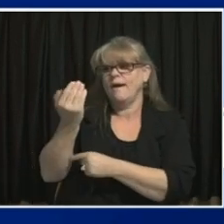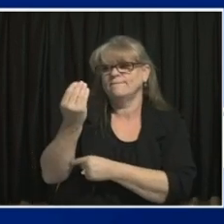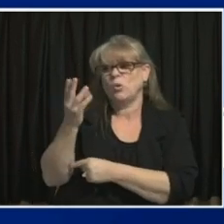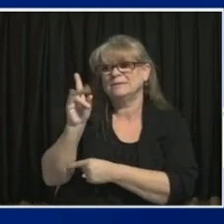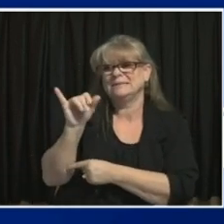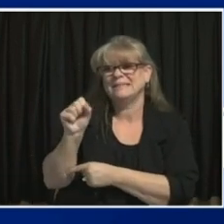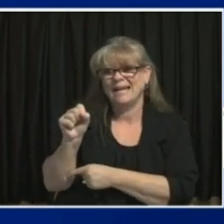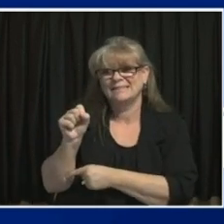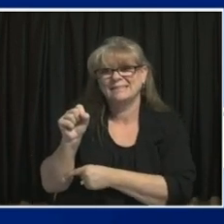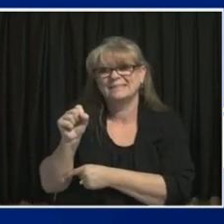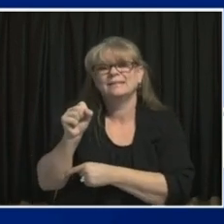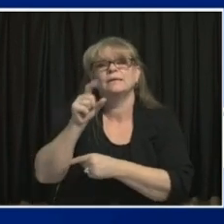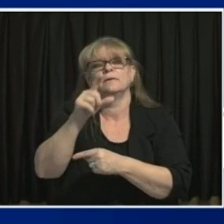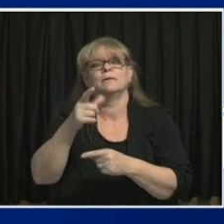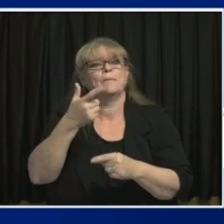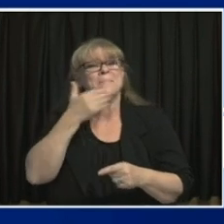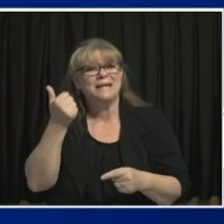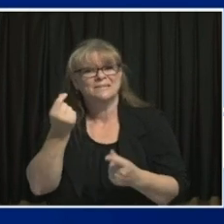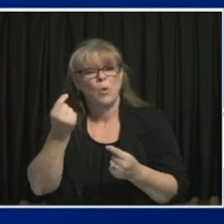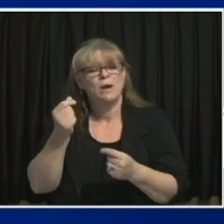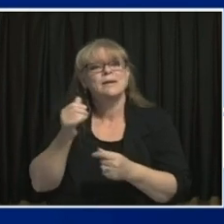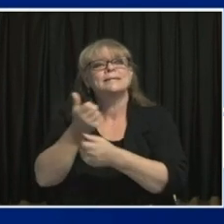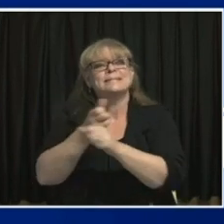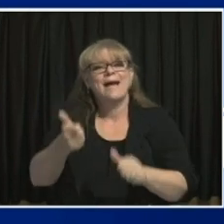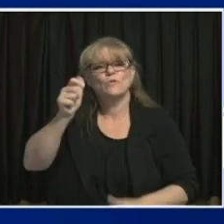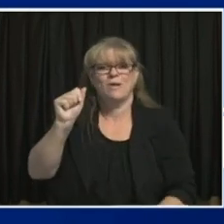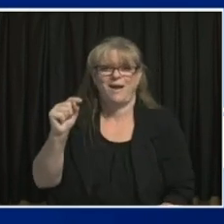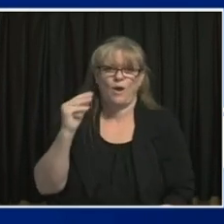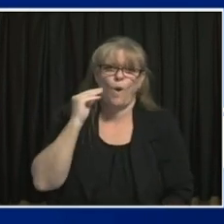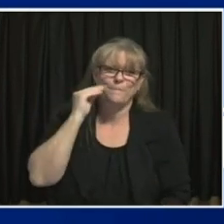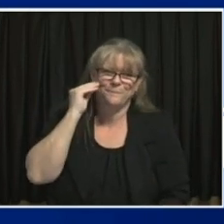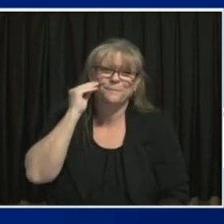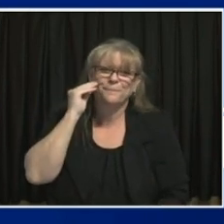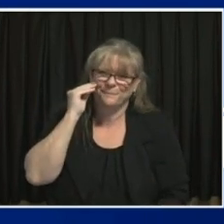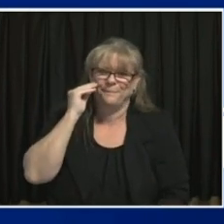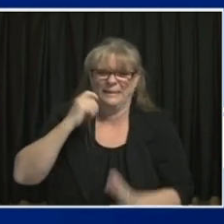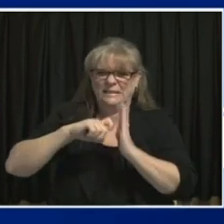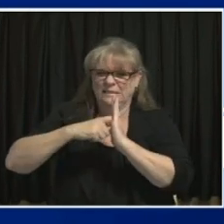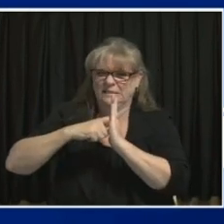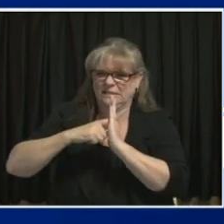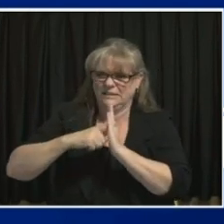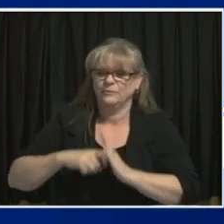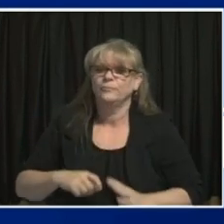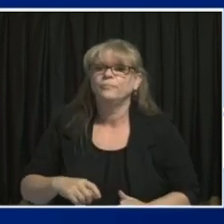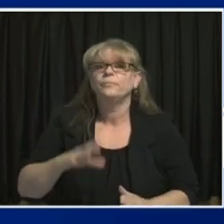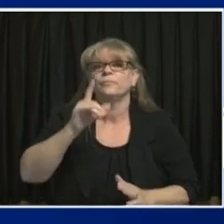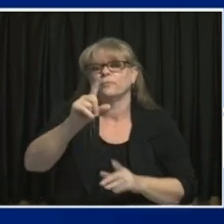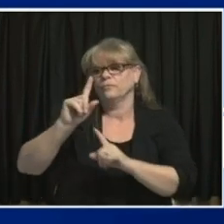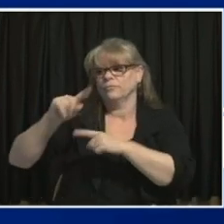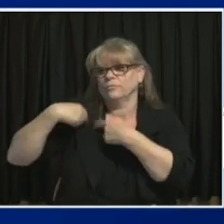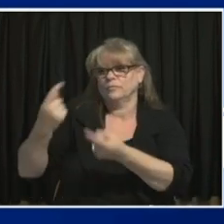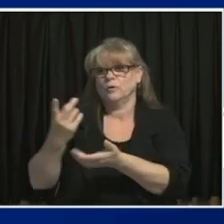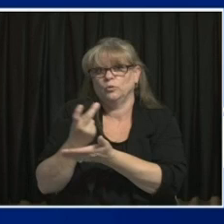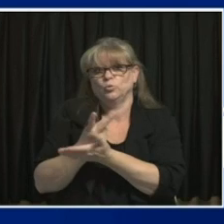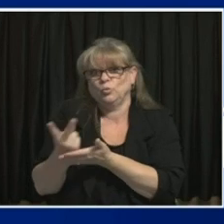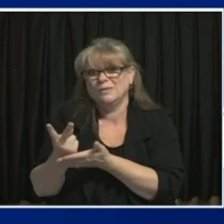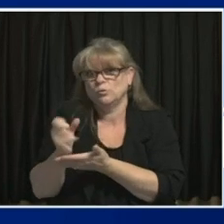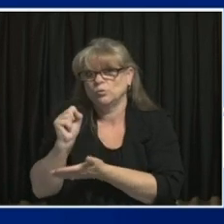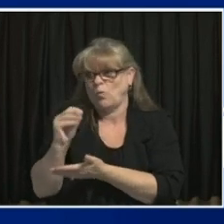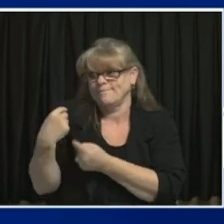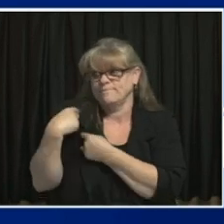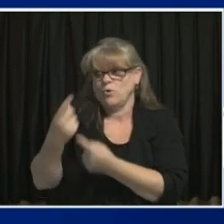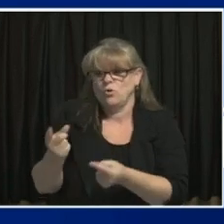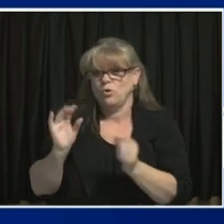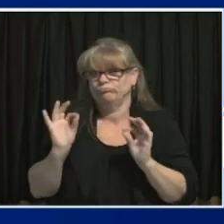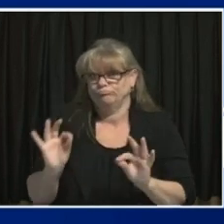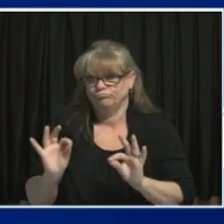excellent job doing in our state, which is why we're able to move forward with all these additional openings, to safer at home. And so in the next week, we're just starting